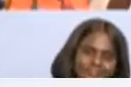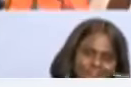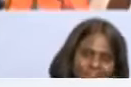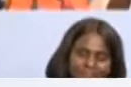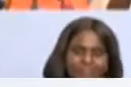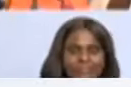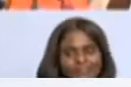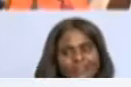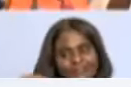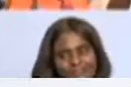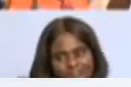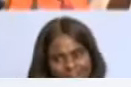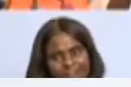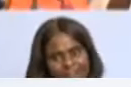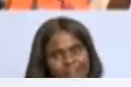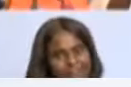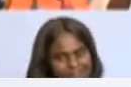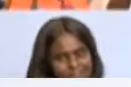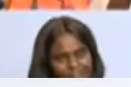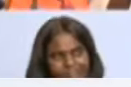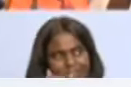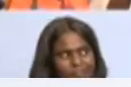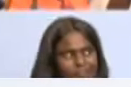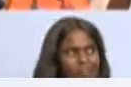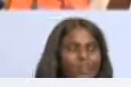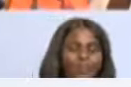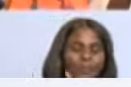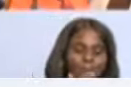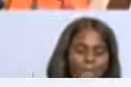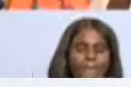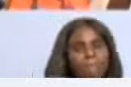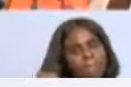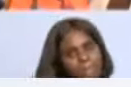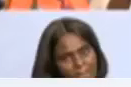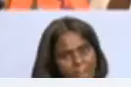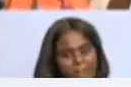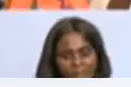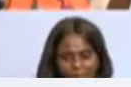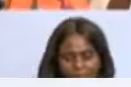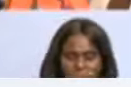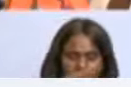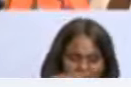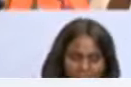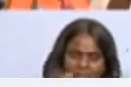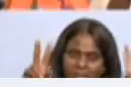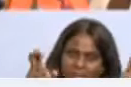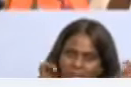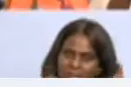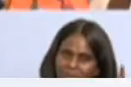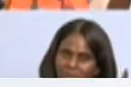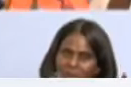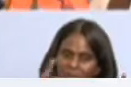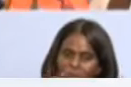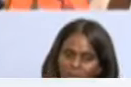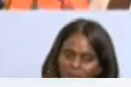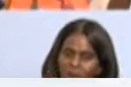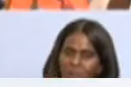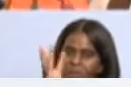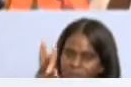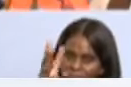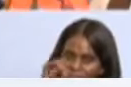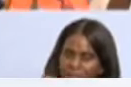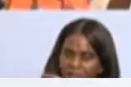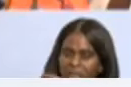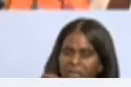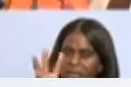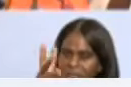stand on. Let us be the shoulders. As we said in the theme for our 60th,